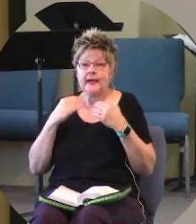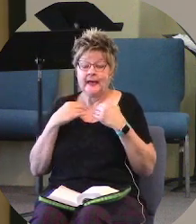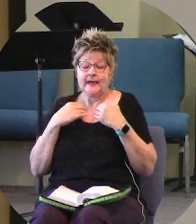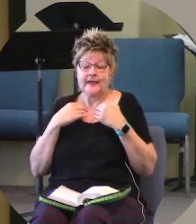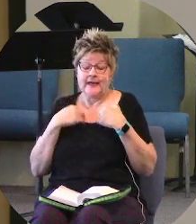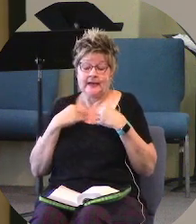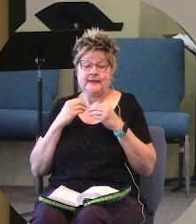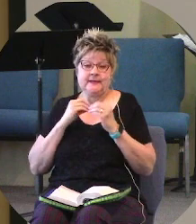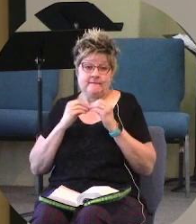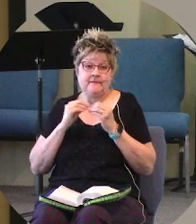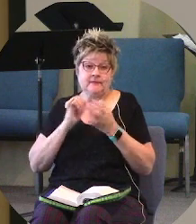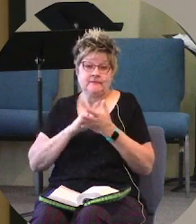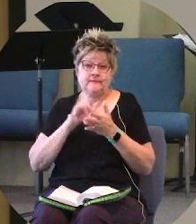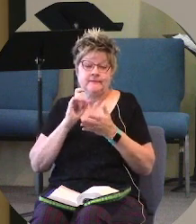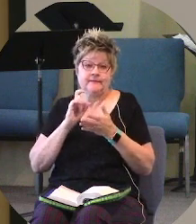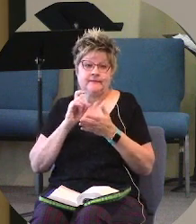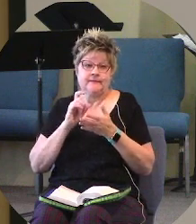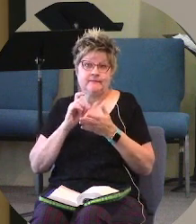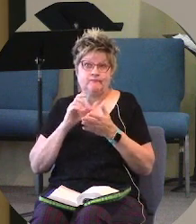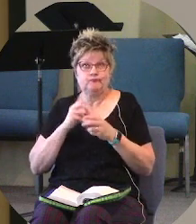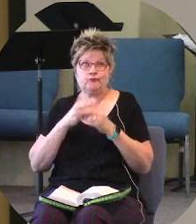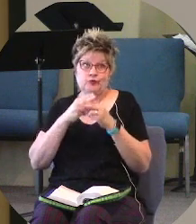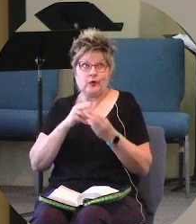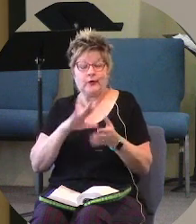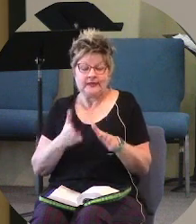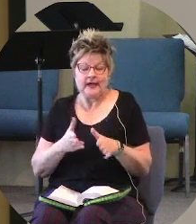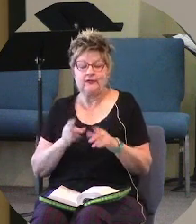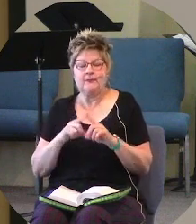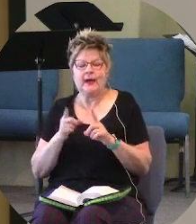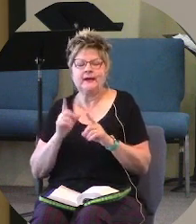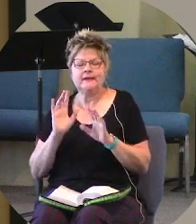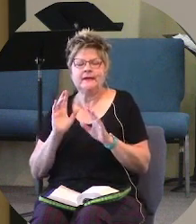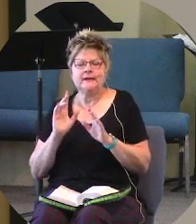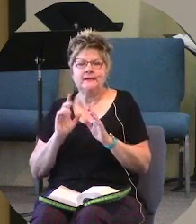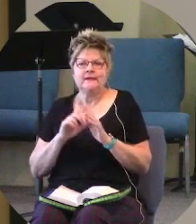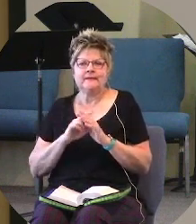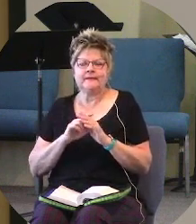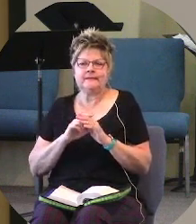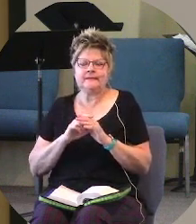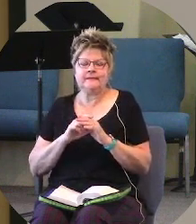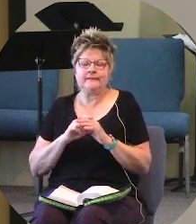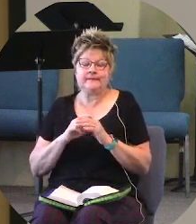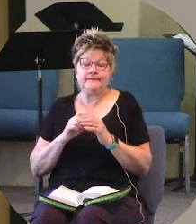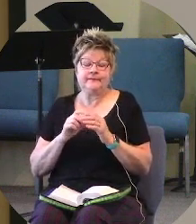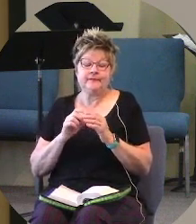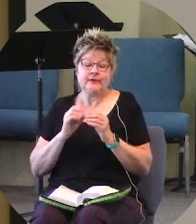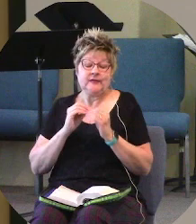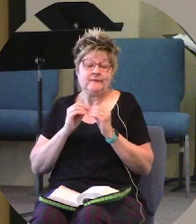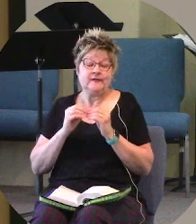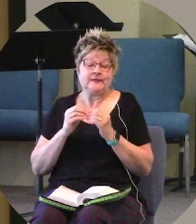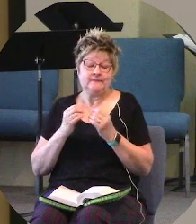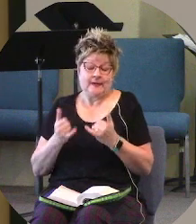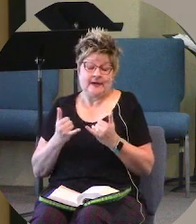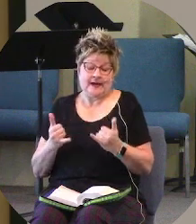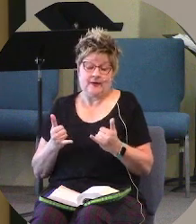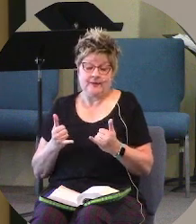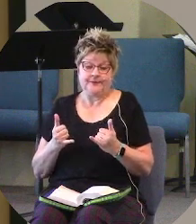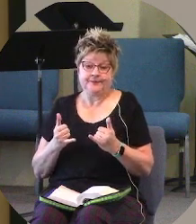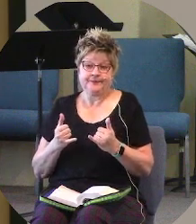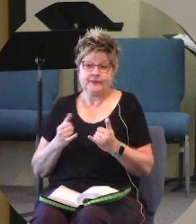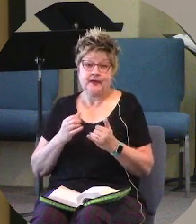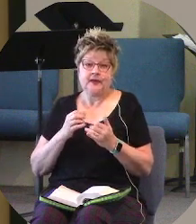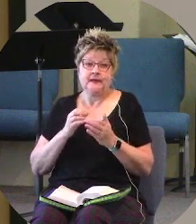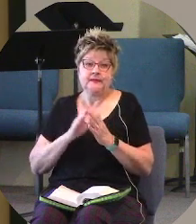that. It's called death, but eventually. But He's also got a solution for this life, and it's found in Matthew chapter 6.